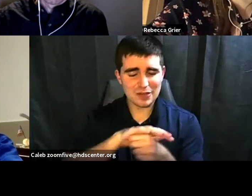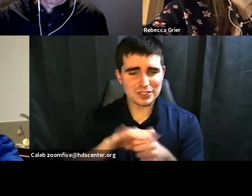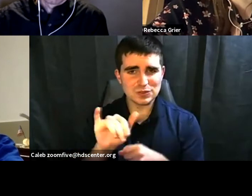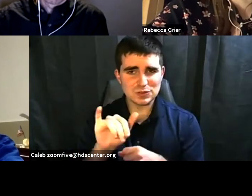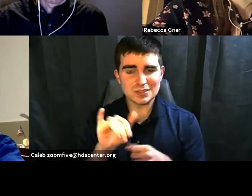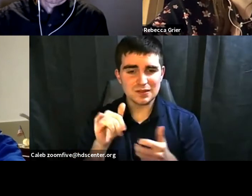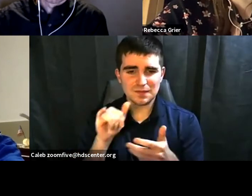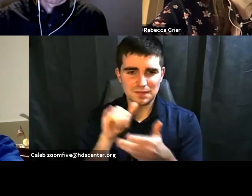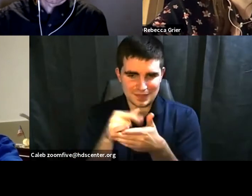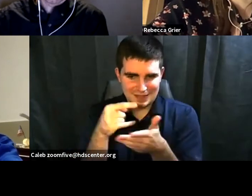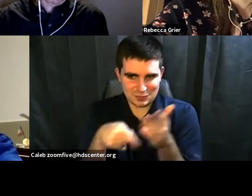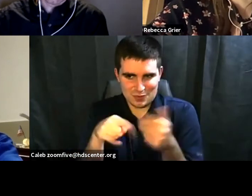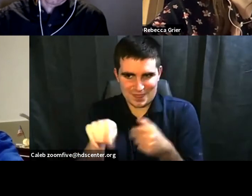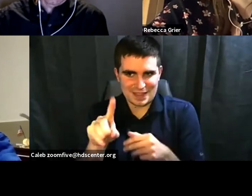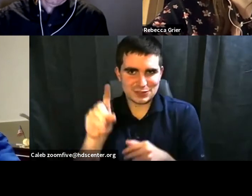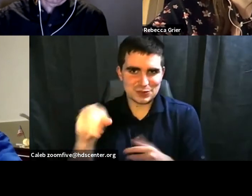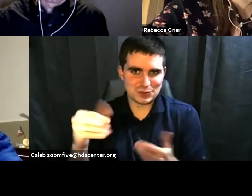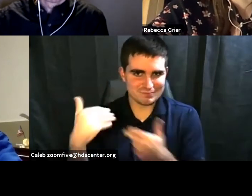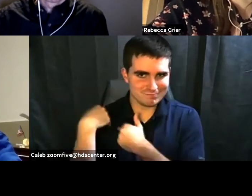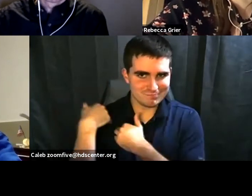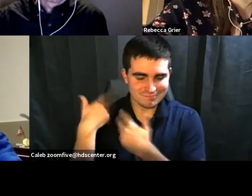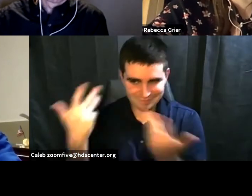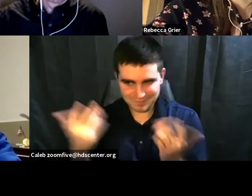that's what they do, right? That's what they regulate.